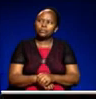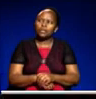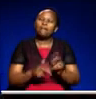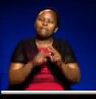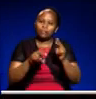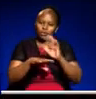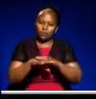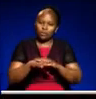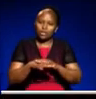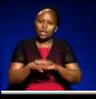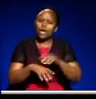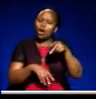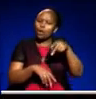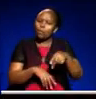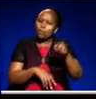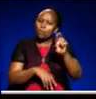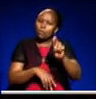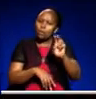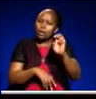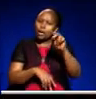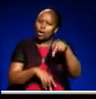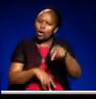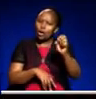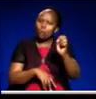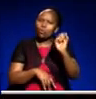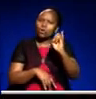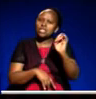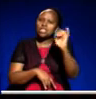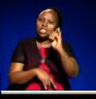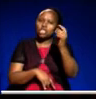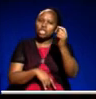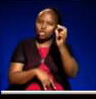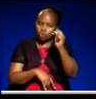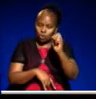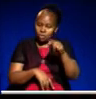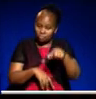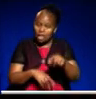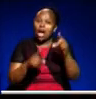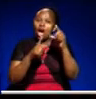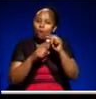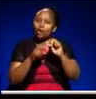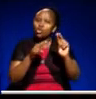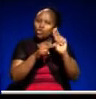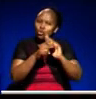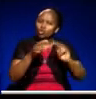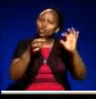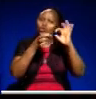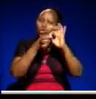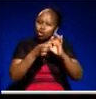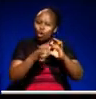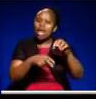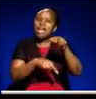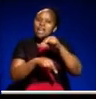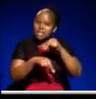Very good. Prepositions, the way you have said it clearly, are words that are used to join nouns